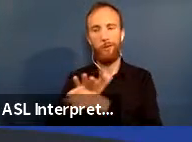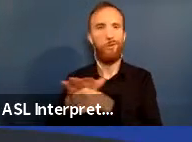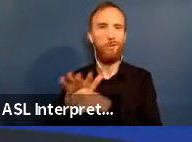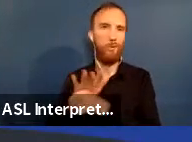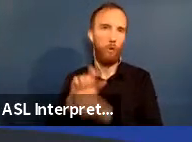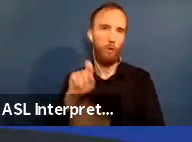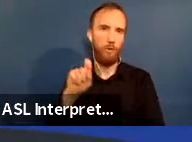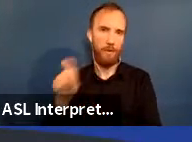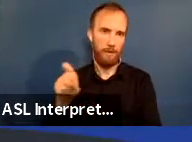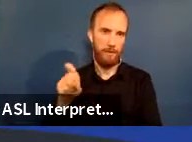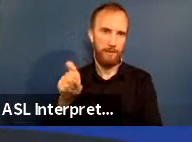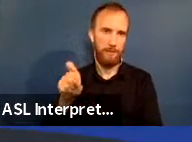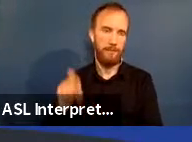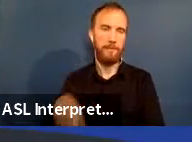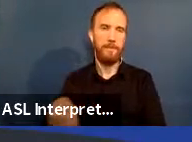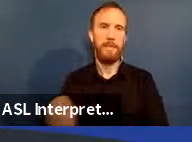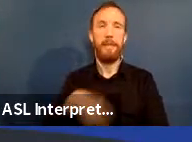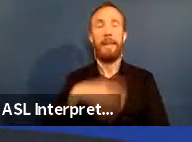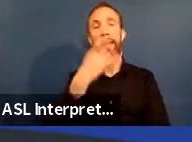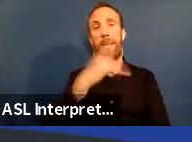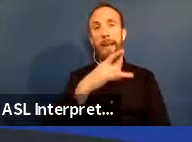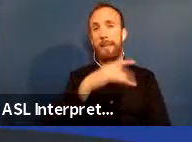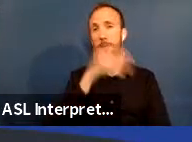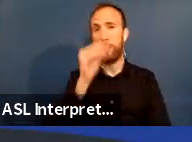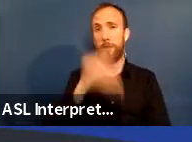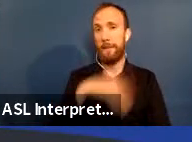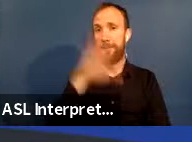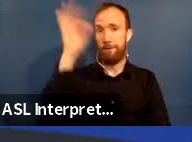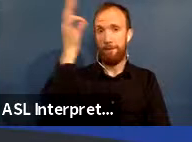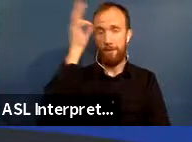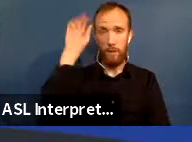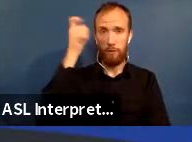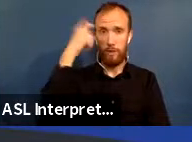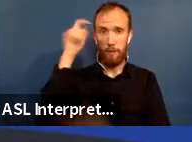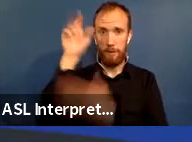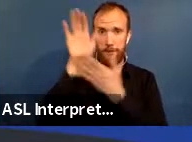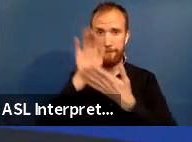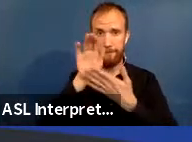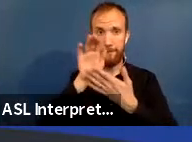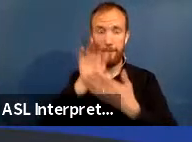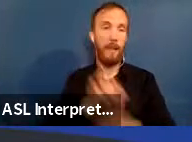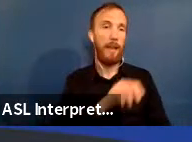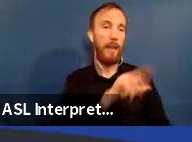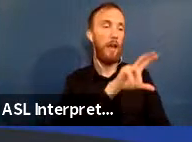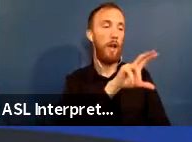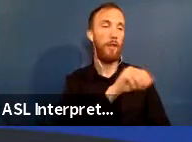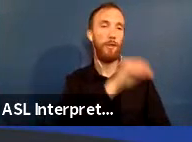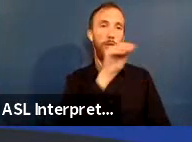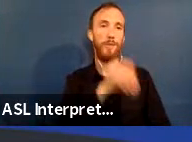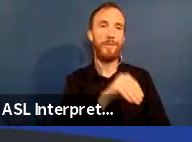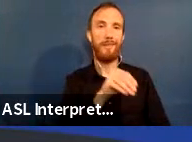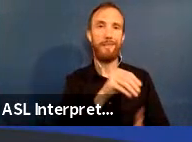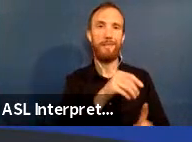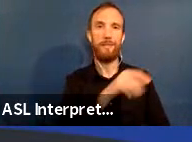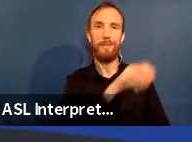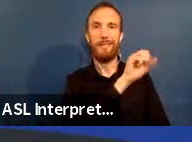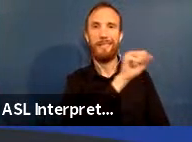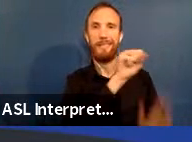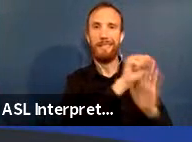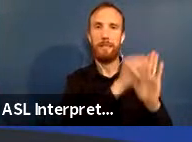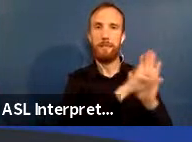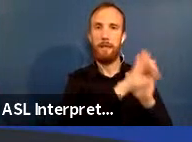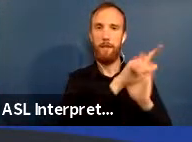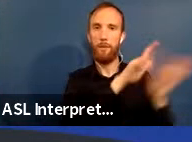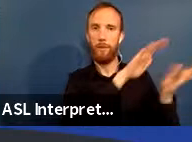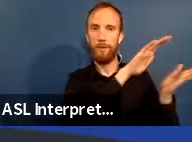tax dollars. About 18% comes from the federal government, and the rest, about 30%, comes from the state. You can see on